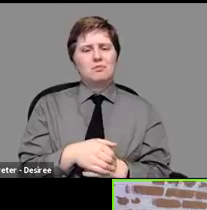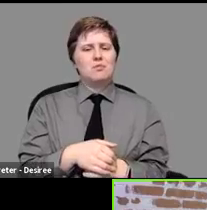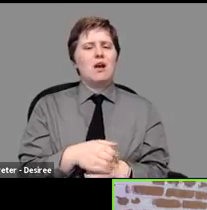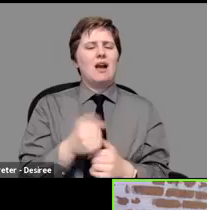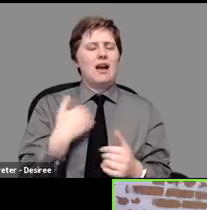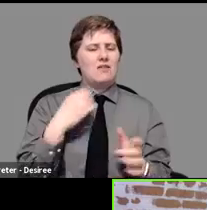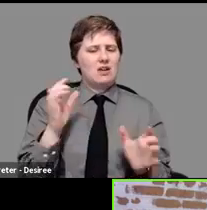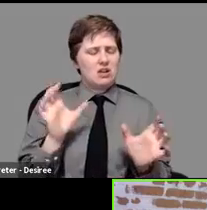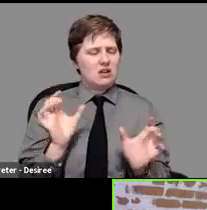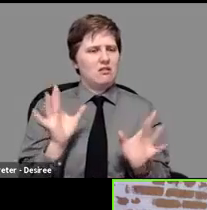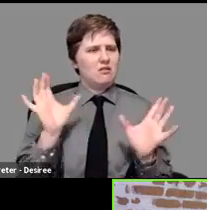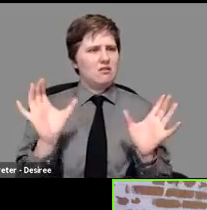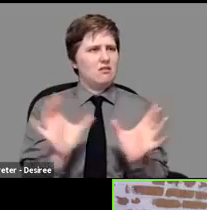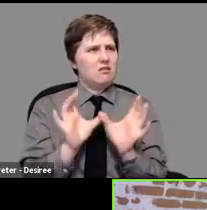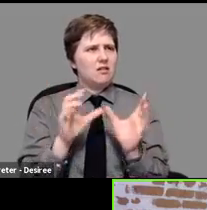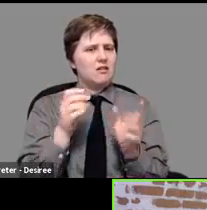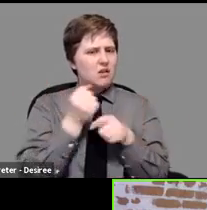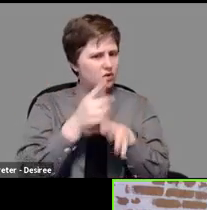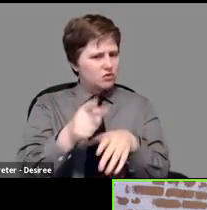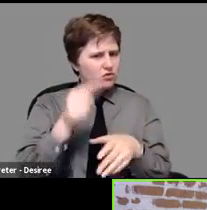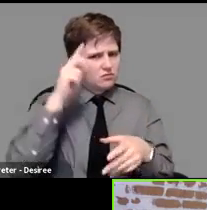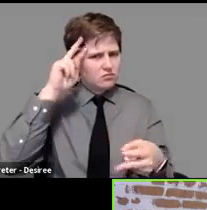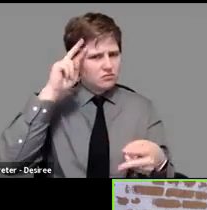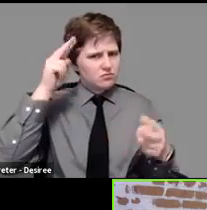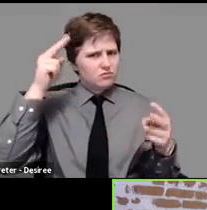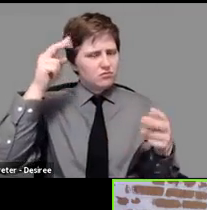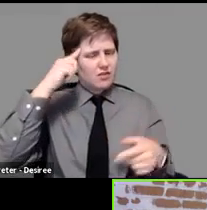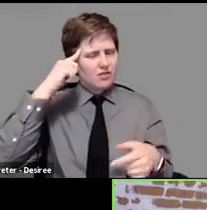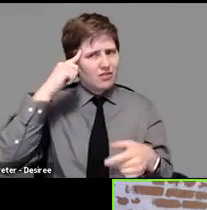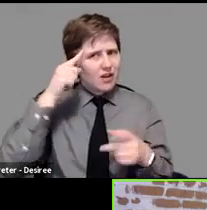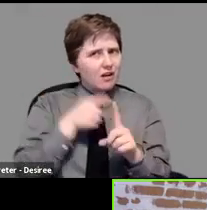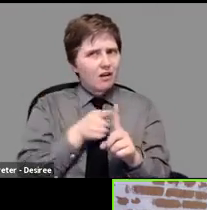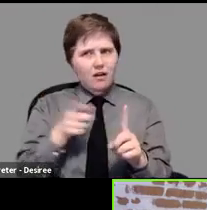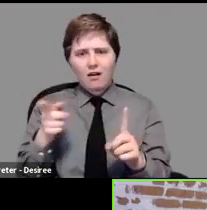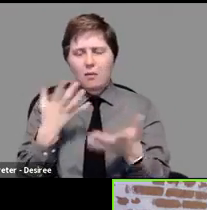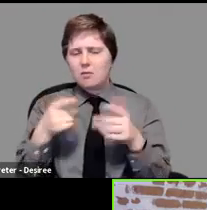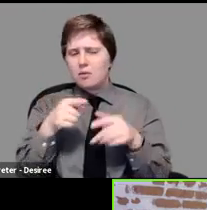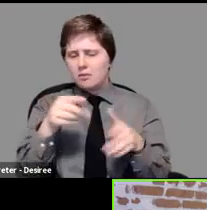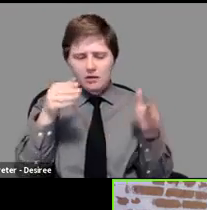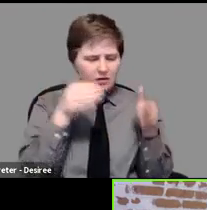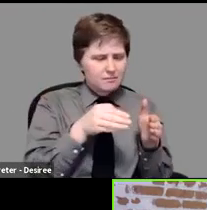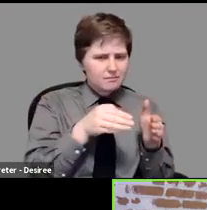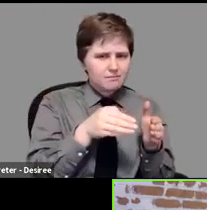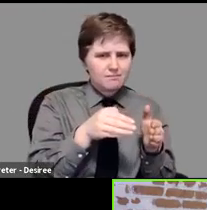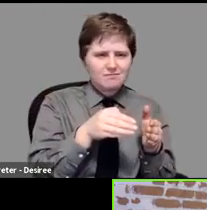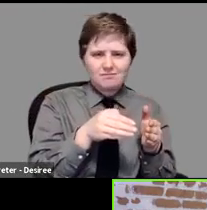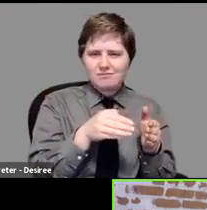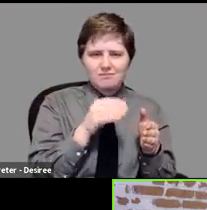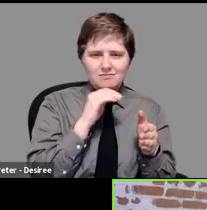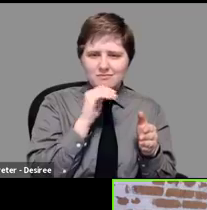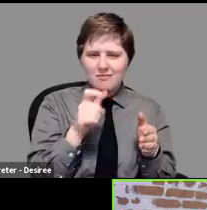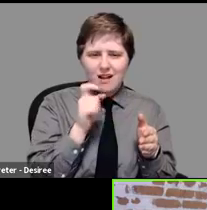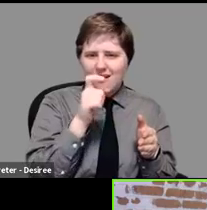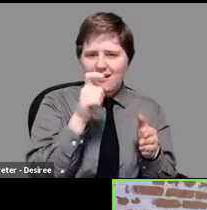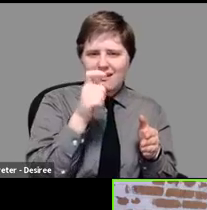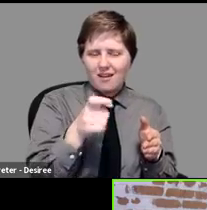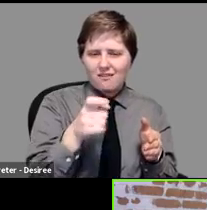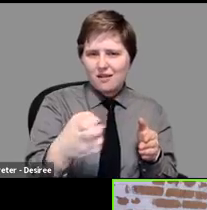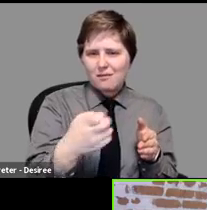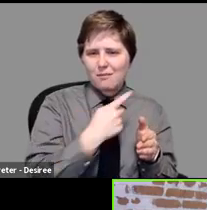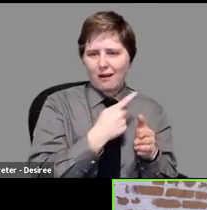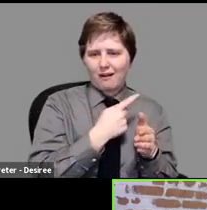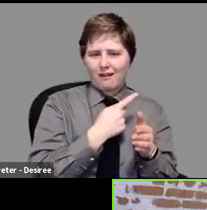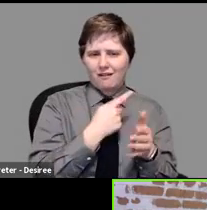does it cause you to rethink things that you might have been spending time on that were not giving you, a return?